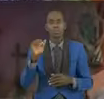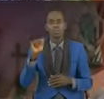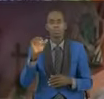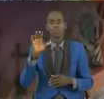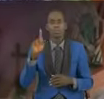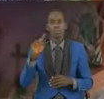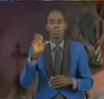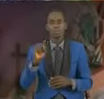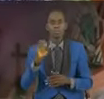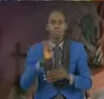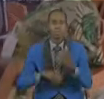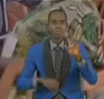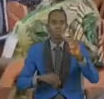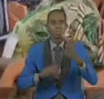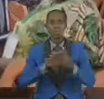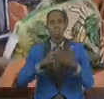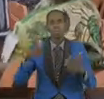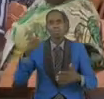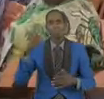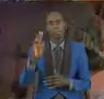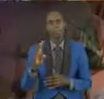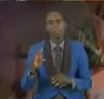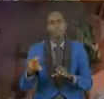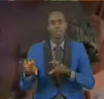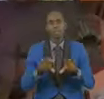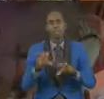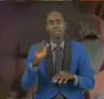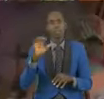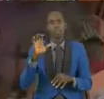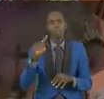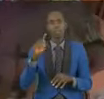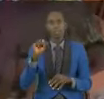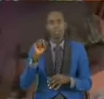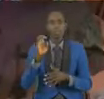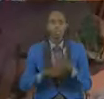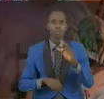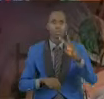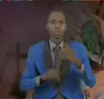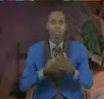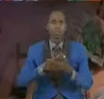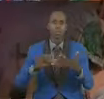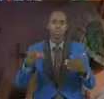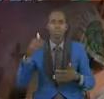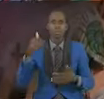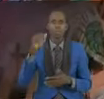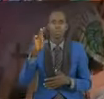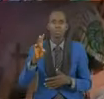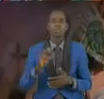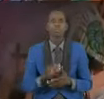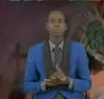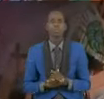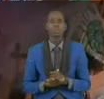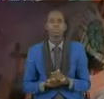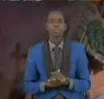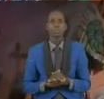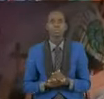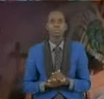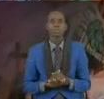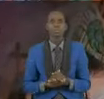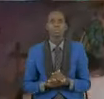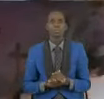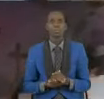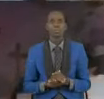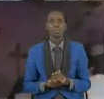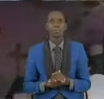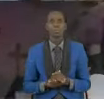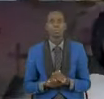verse 17. Acts chapter 2, reading from verse 17. And